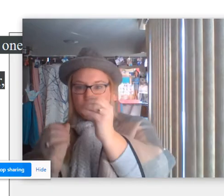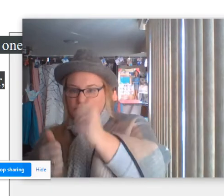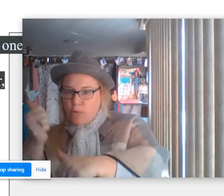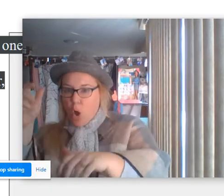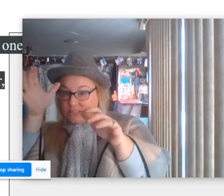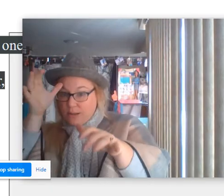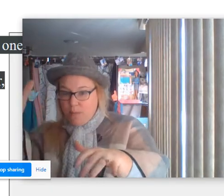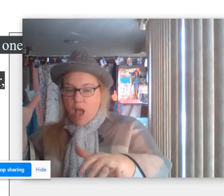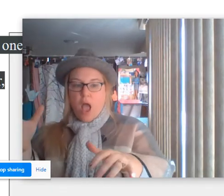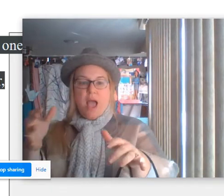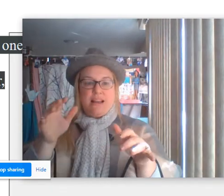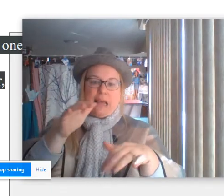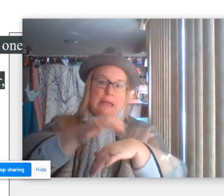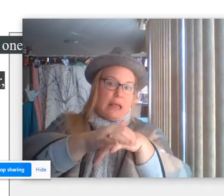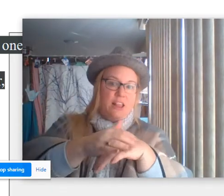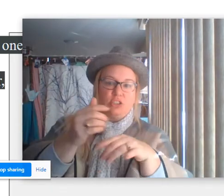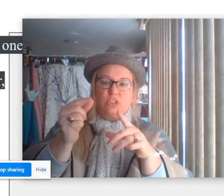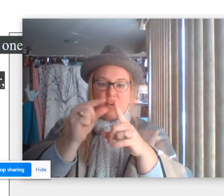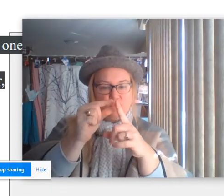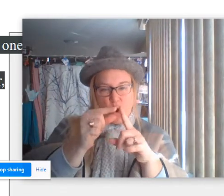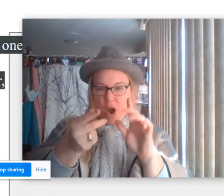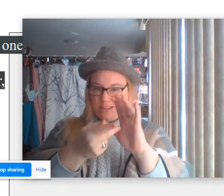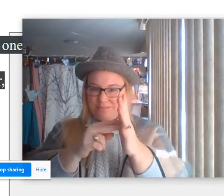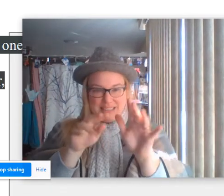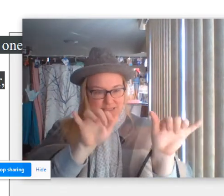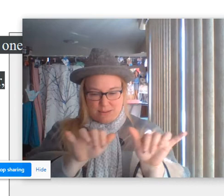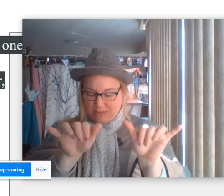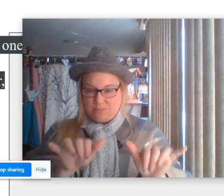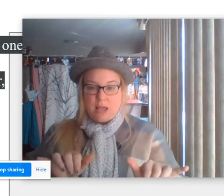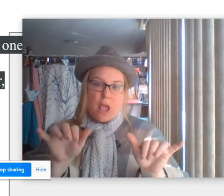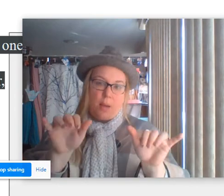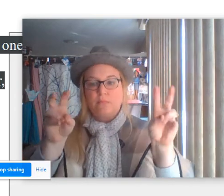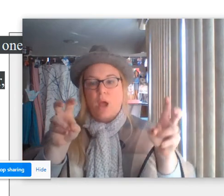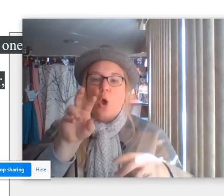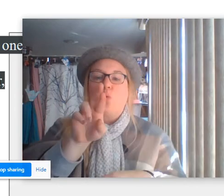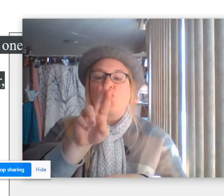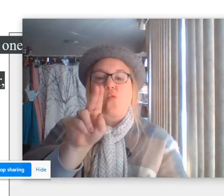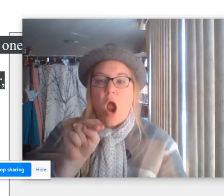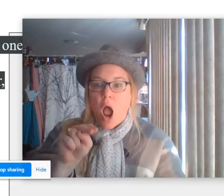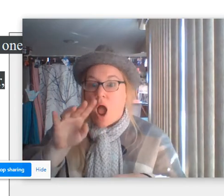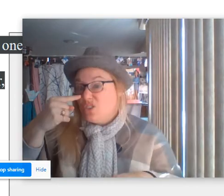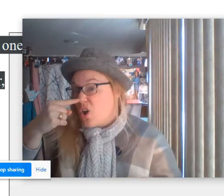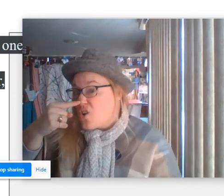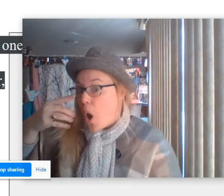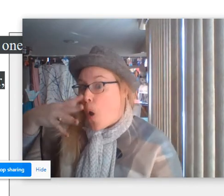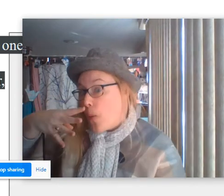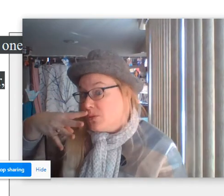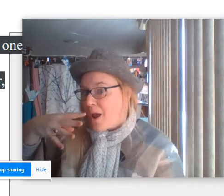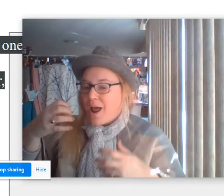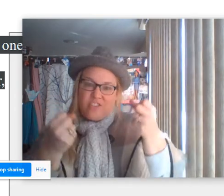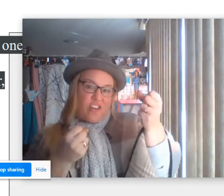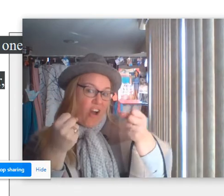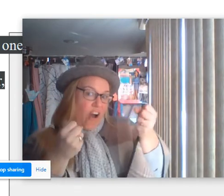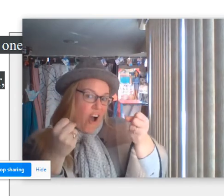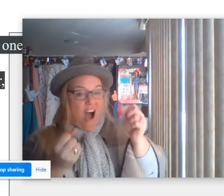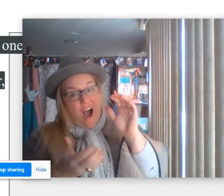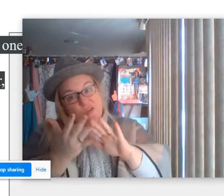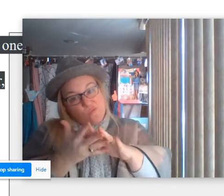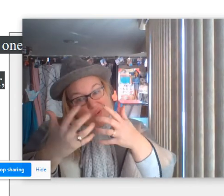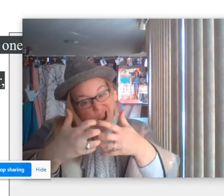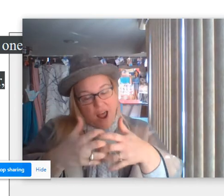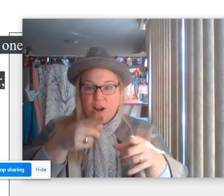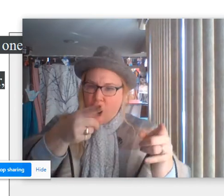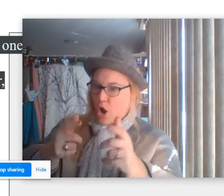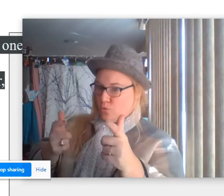meaning words. Hey, like run, right? Is your nose running? Is your car running? Are you jogging